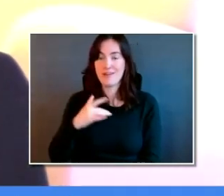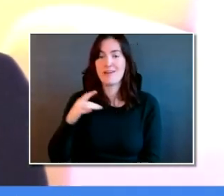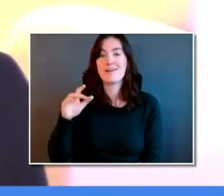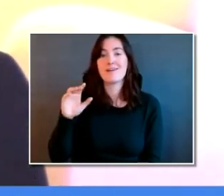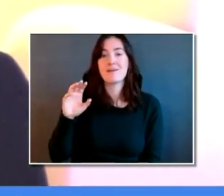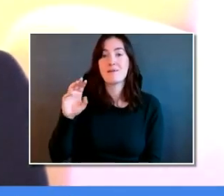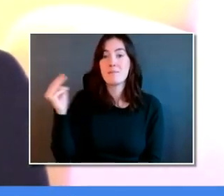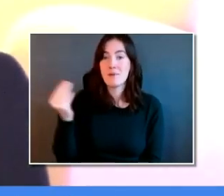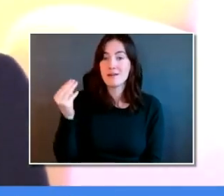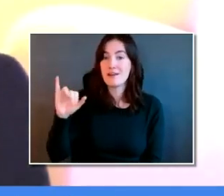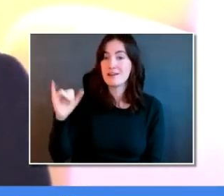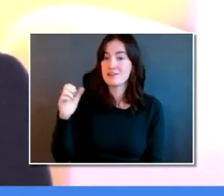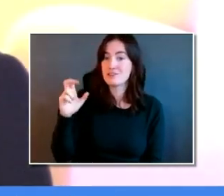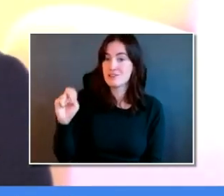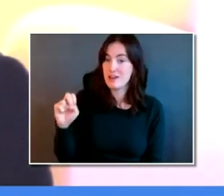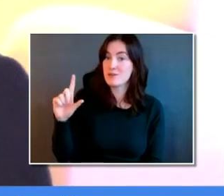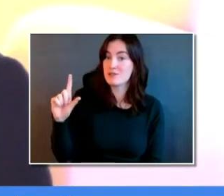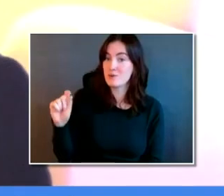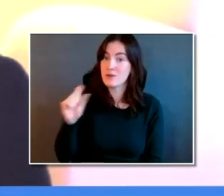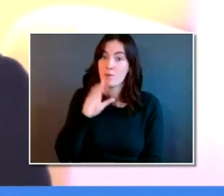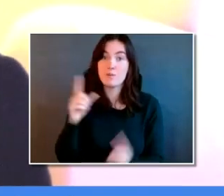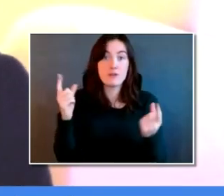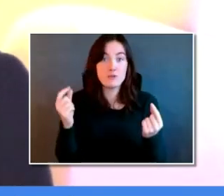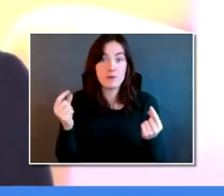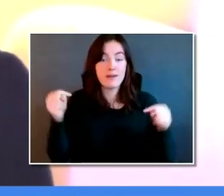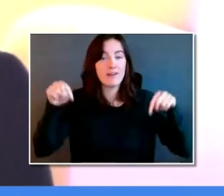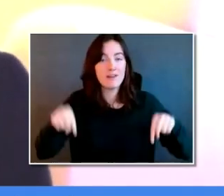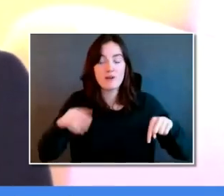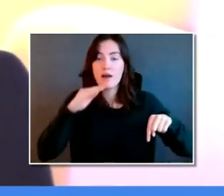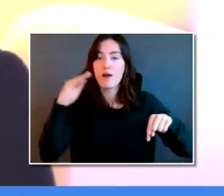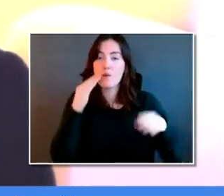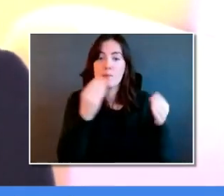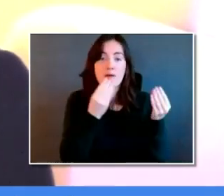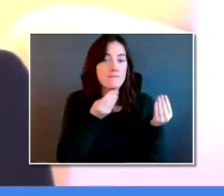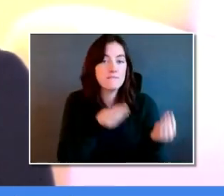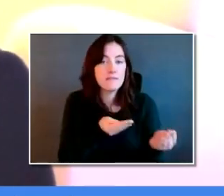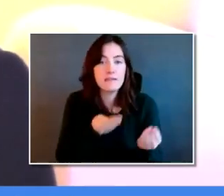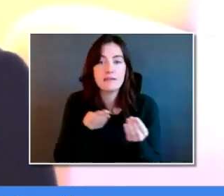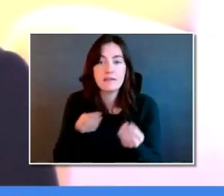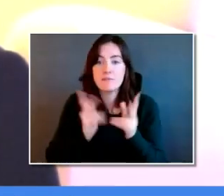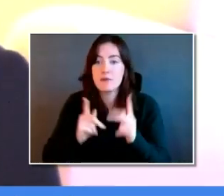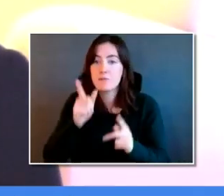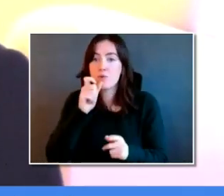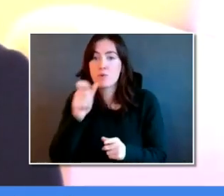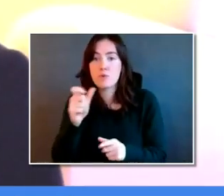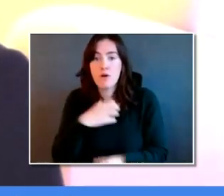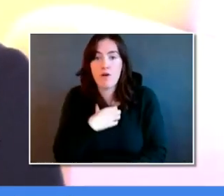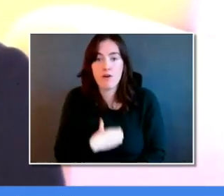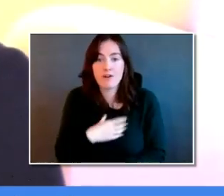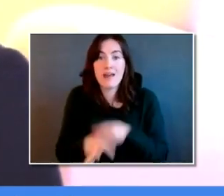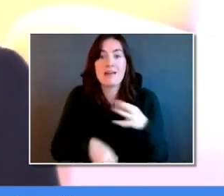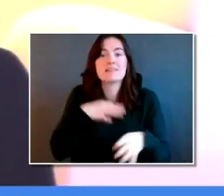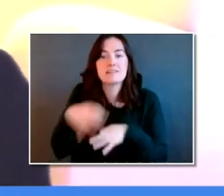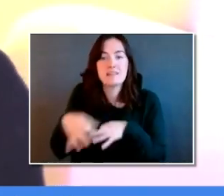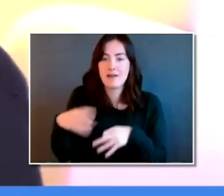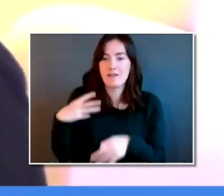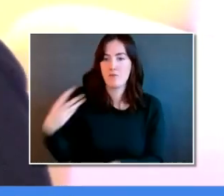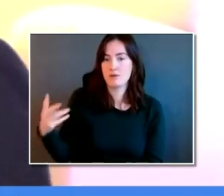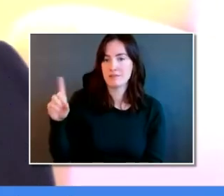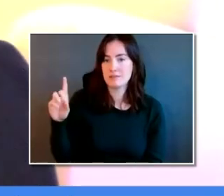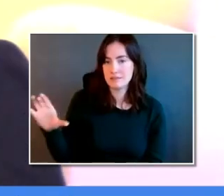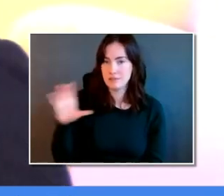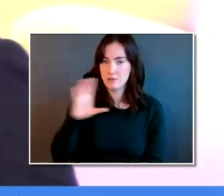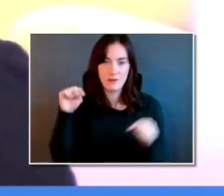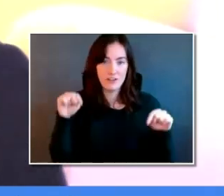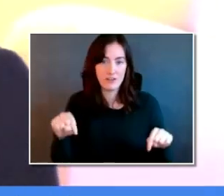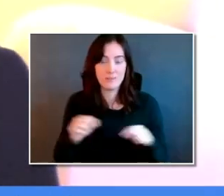here at home, feeding the hungry instead of being in Washington, D.C.